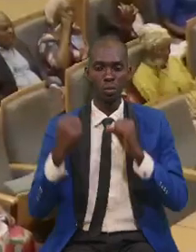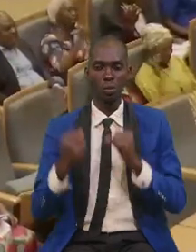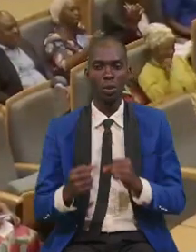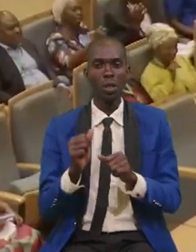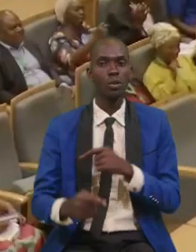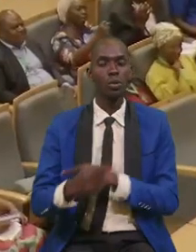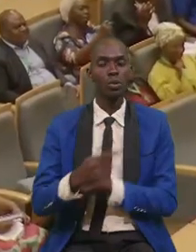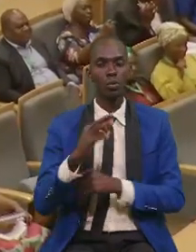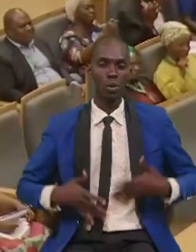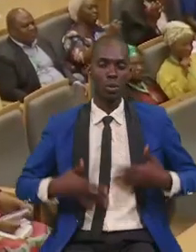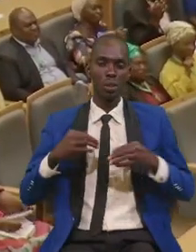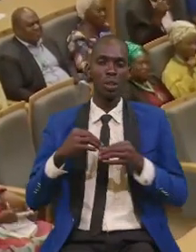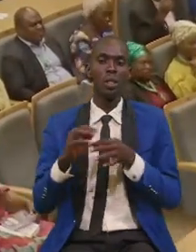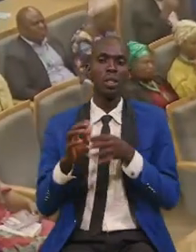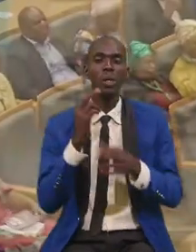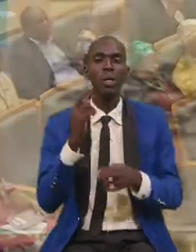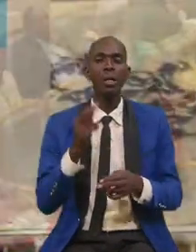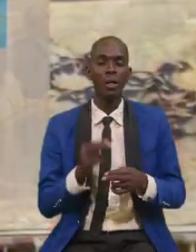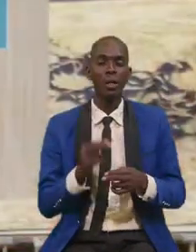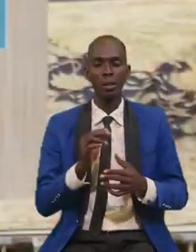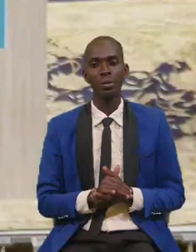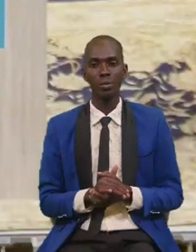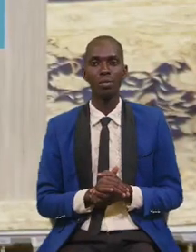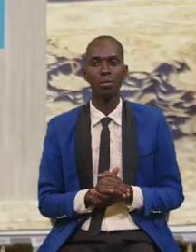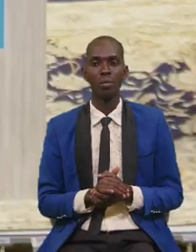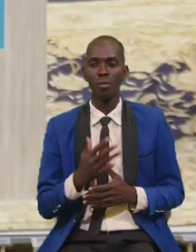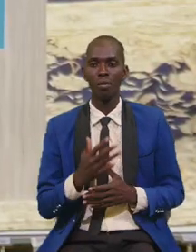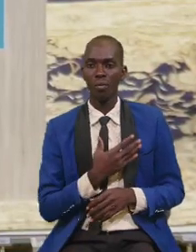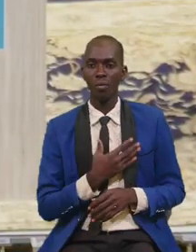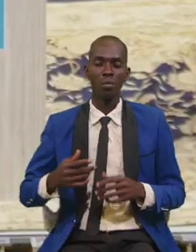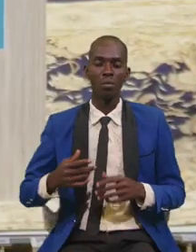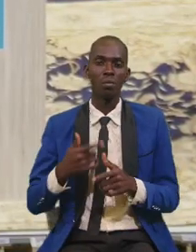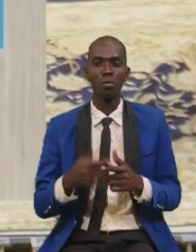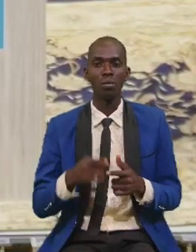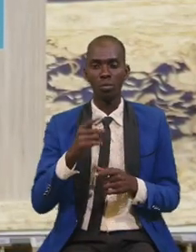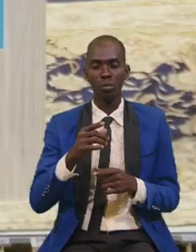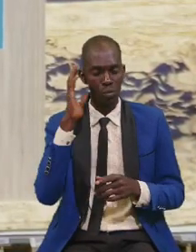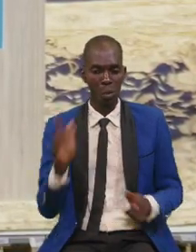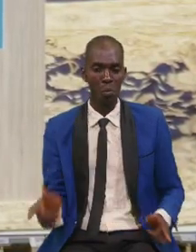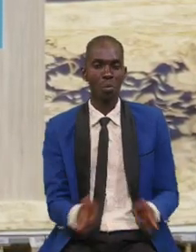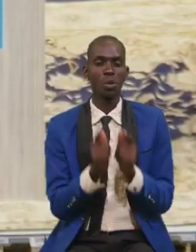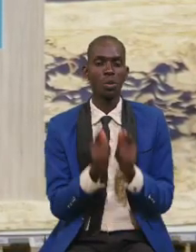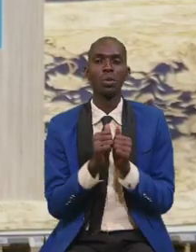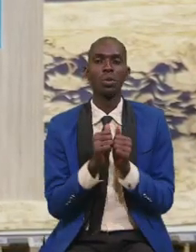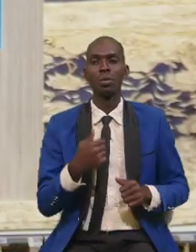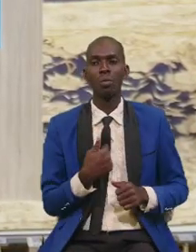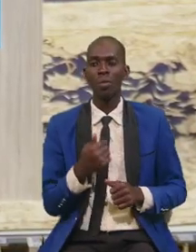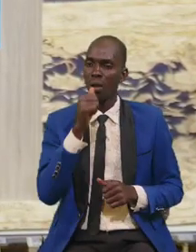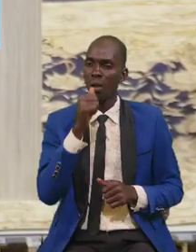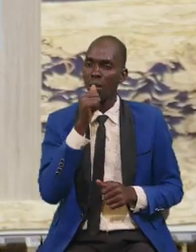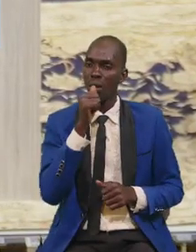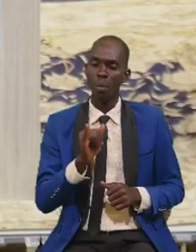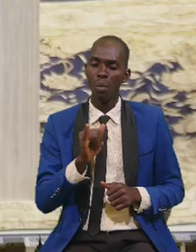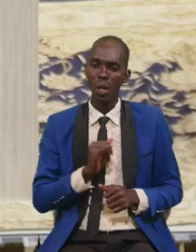name. Amen. And then you'll catch up with me. Am I saying something